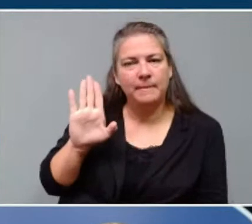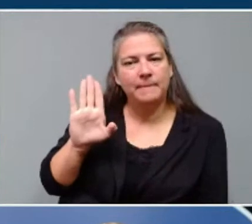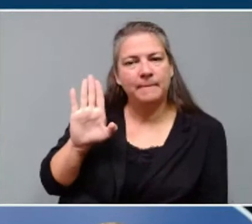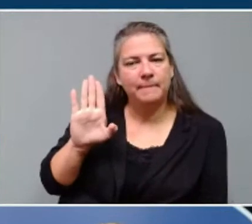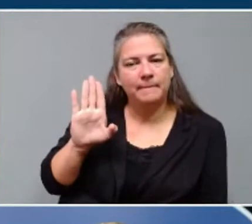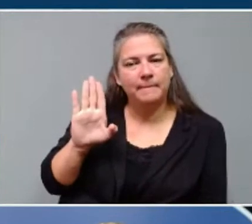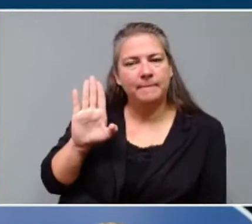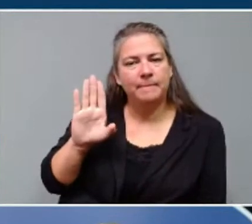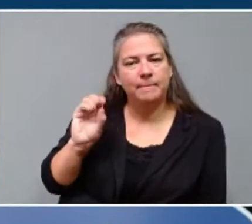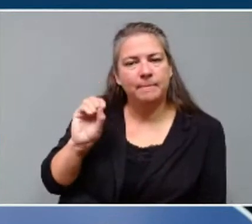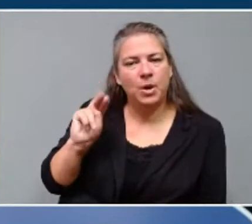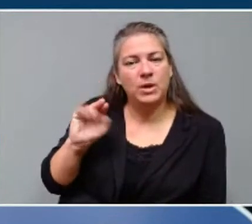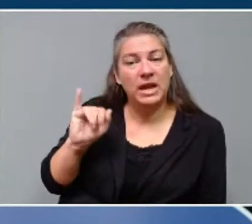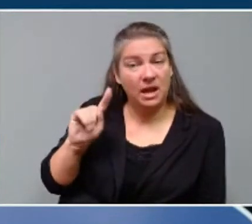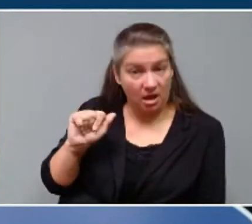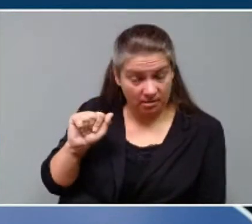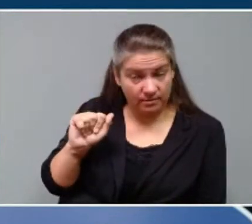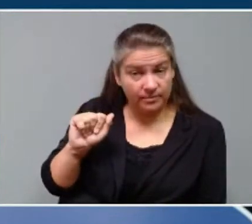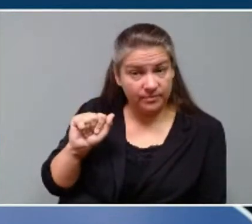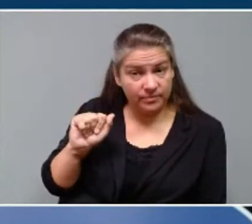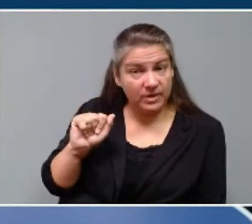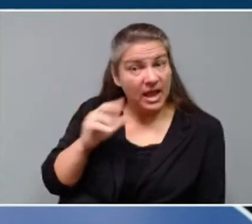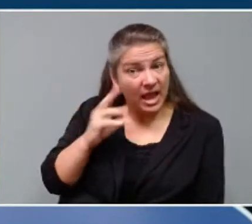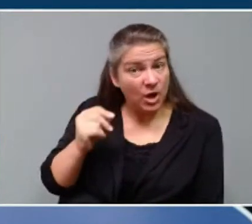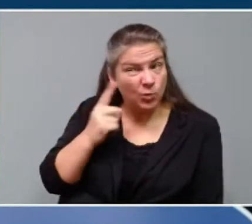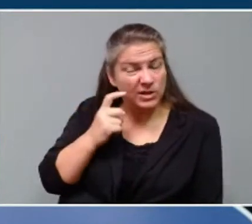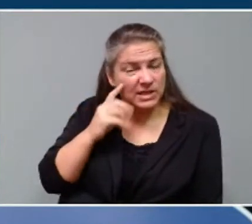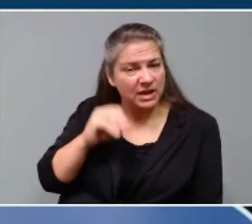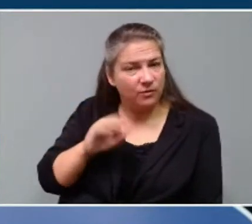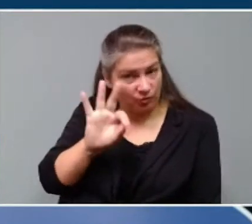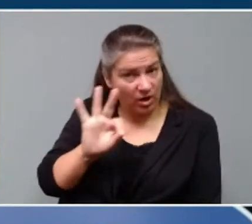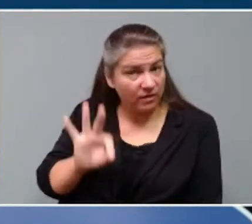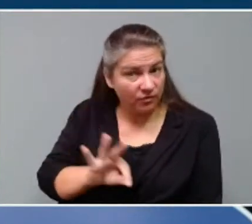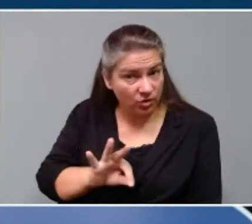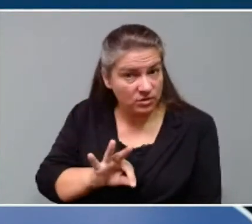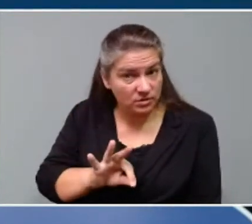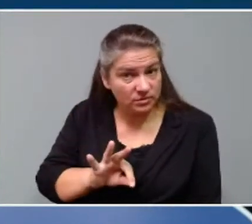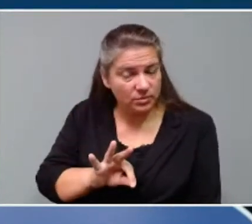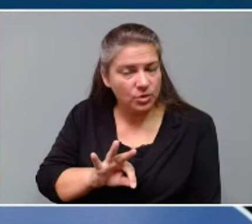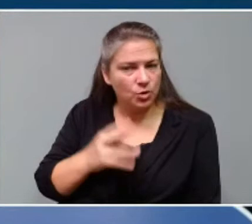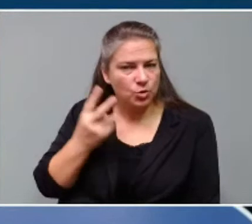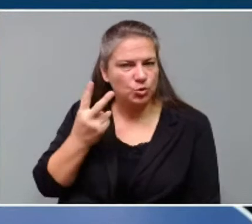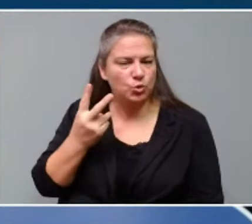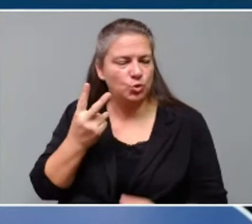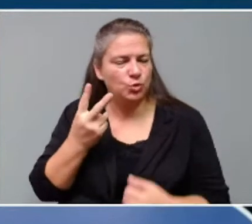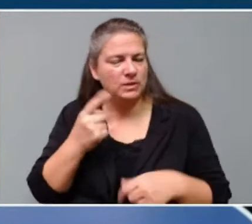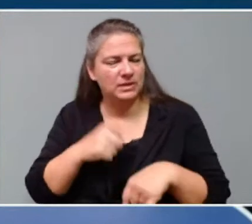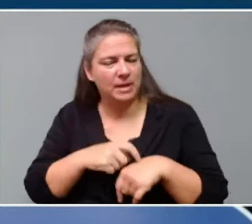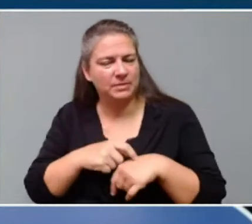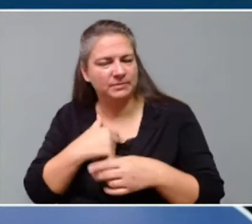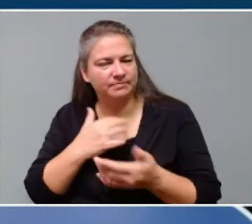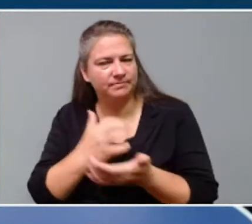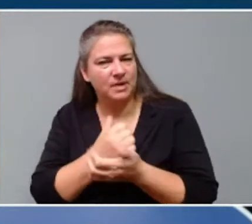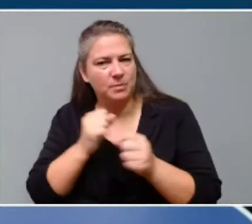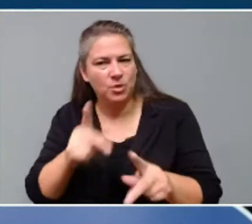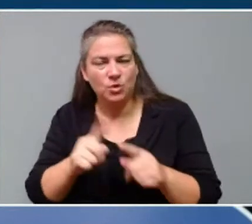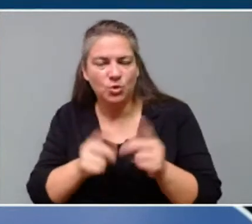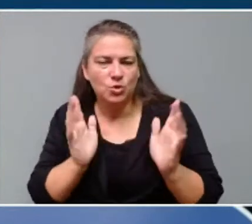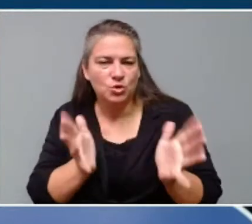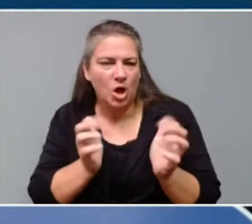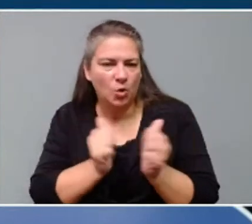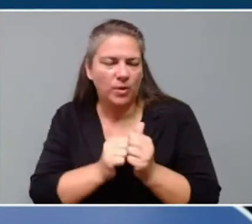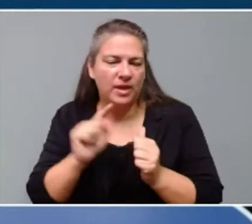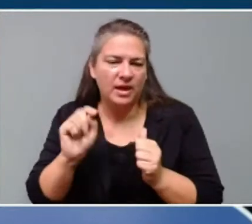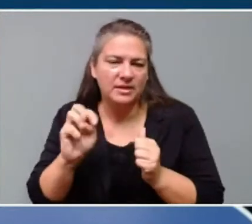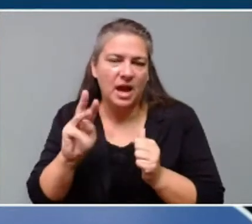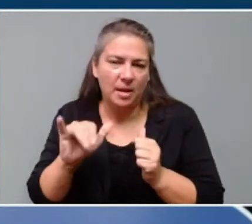as well as a little more recently here in Frankfort. Those would be the two last times I had an opportunity to talk to Tommy. When